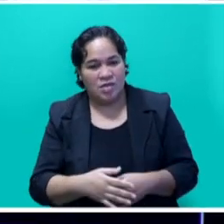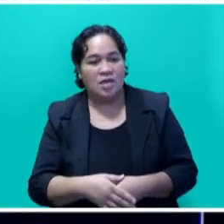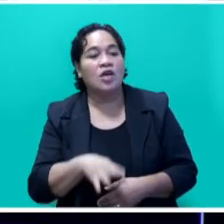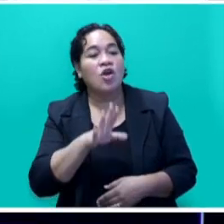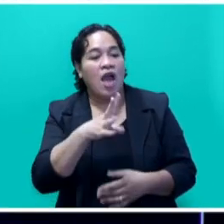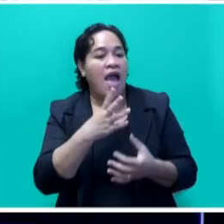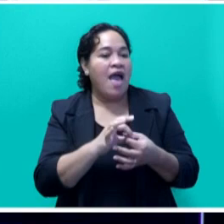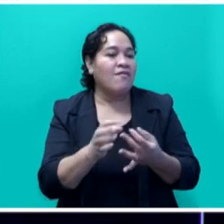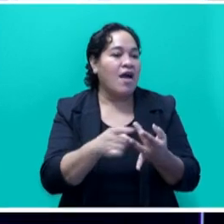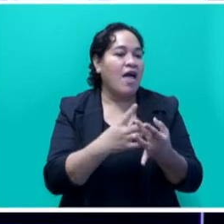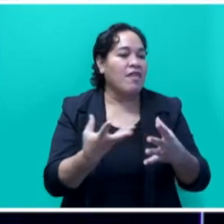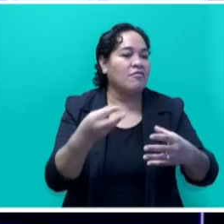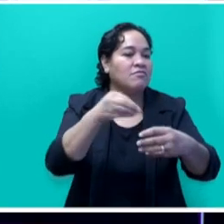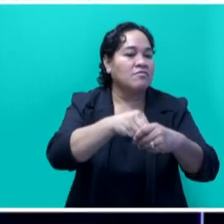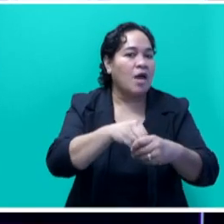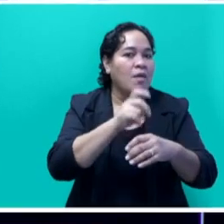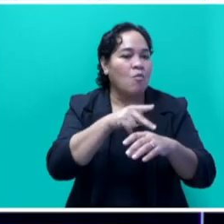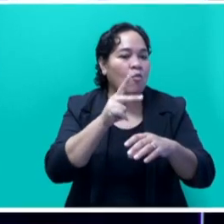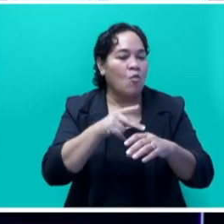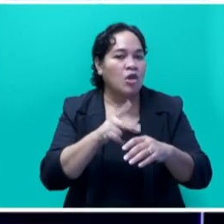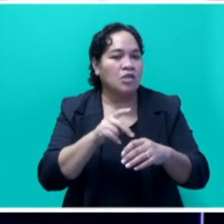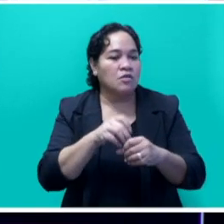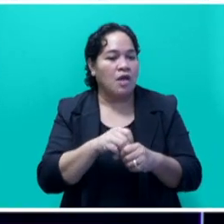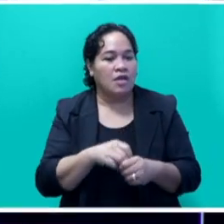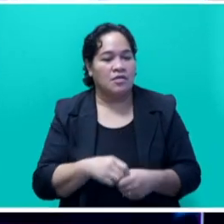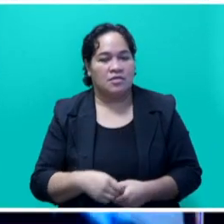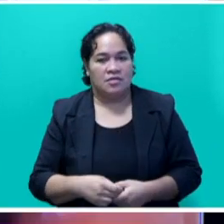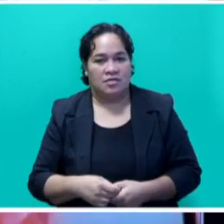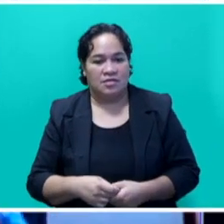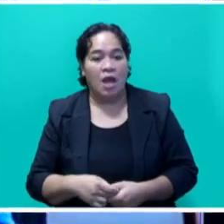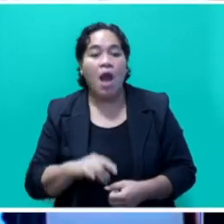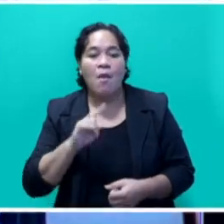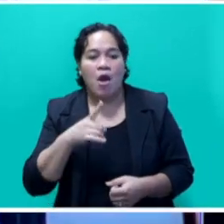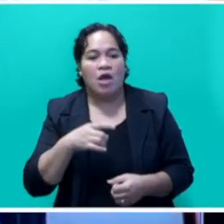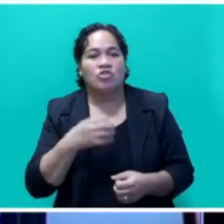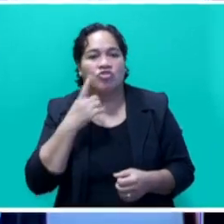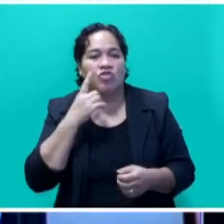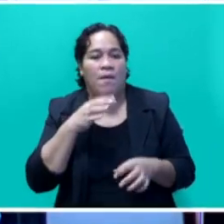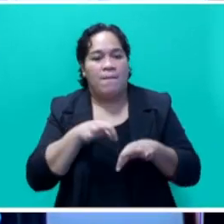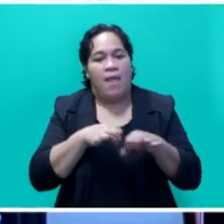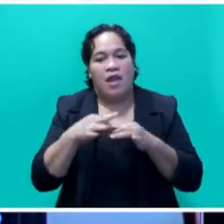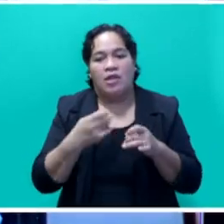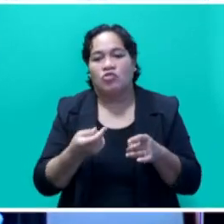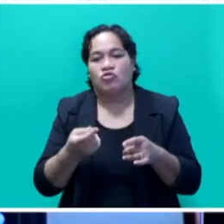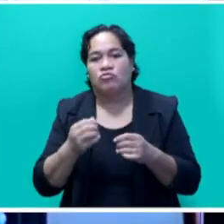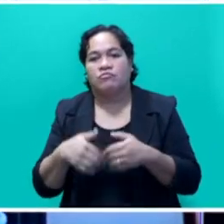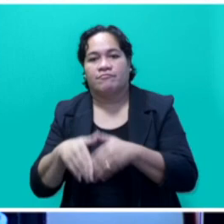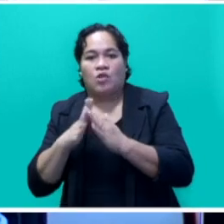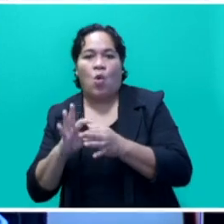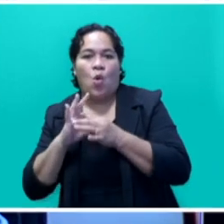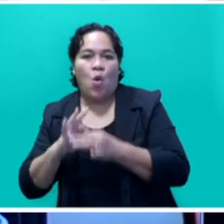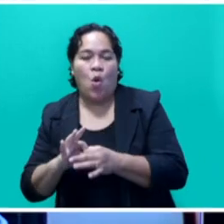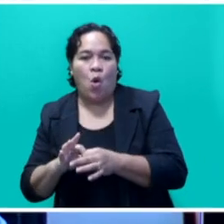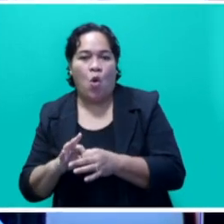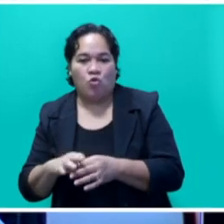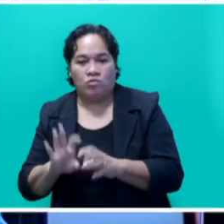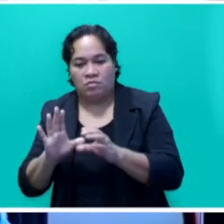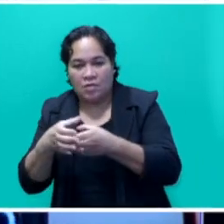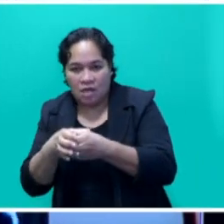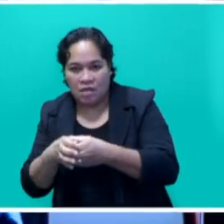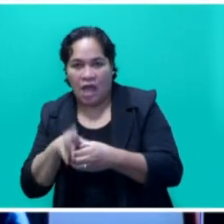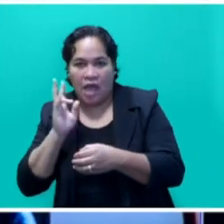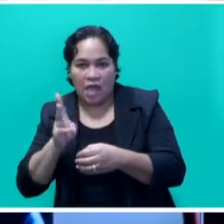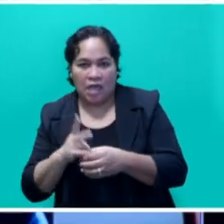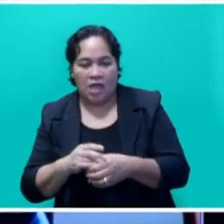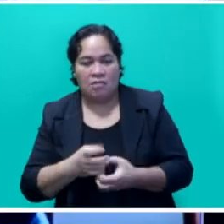political parties to be registered. Some of you know who you are. Shame. Let's talk about that. Mr. Speaker, sir, the reality of the matter is